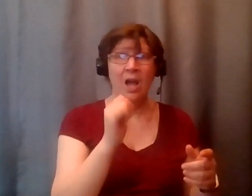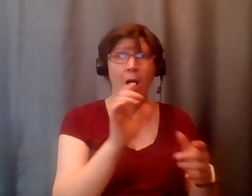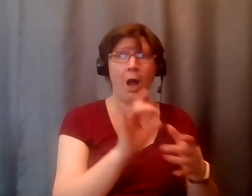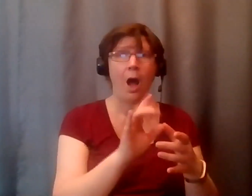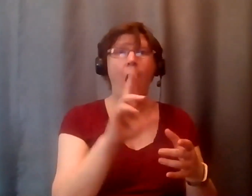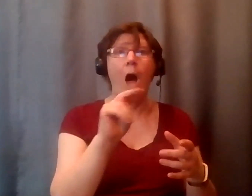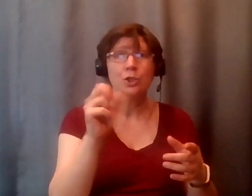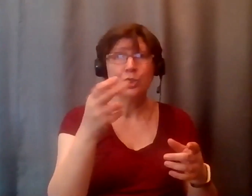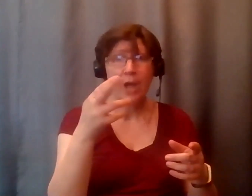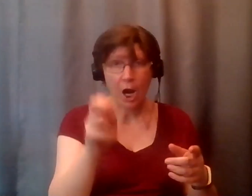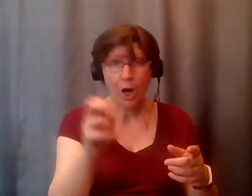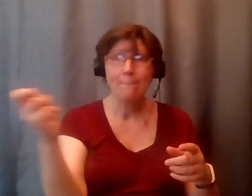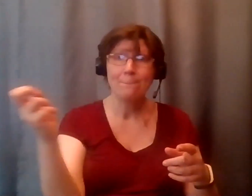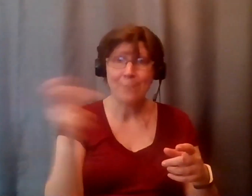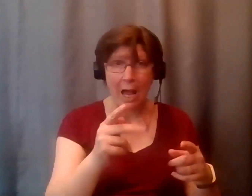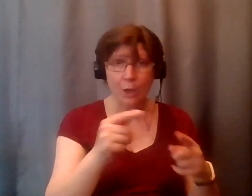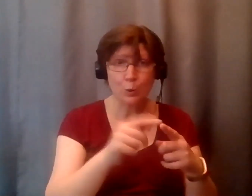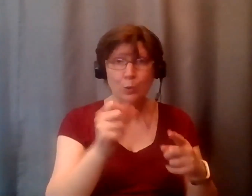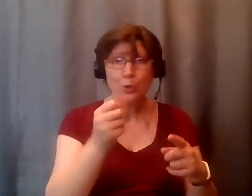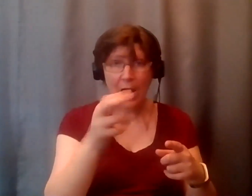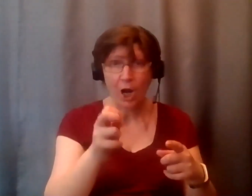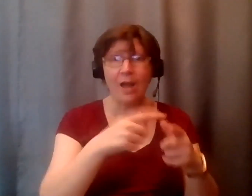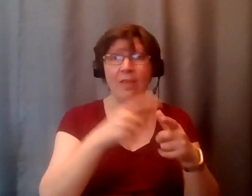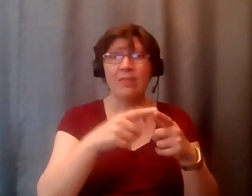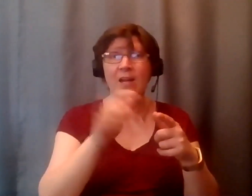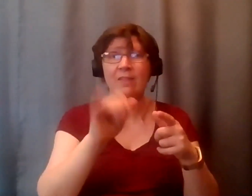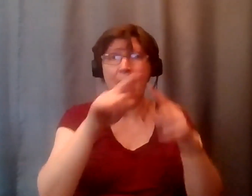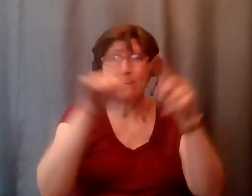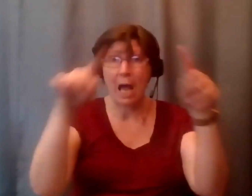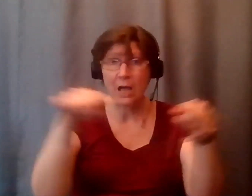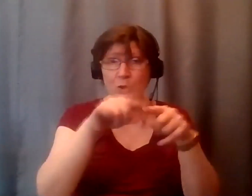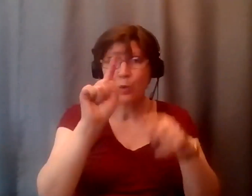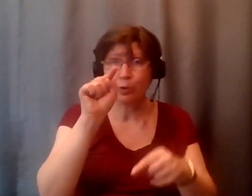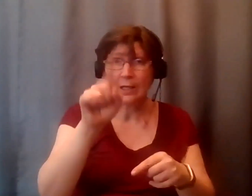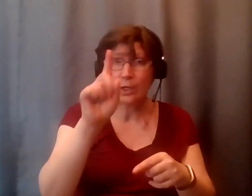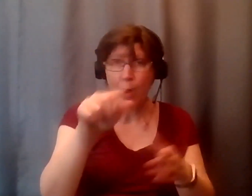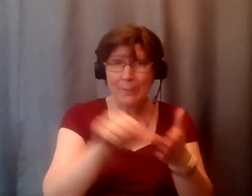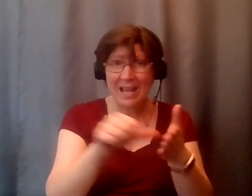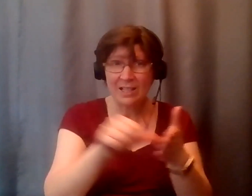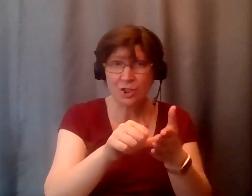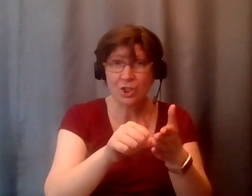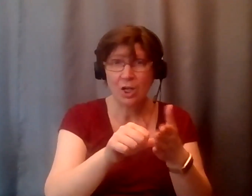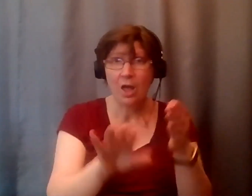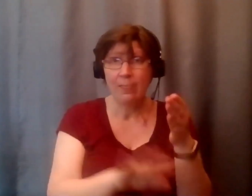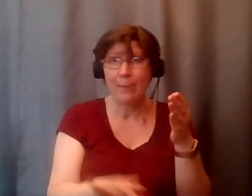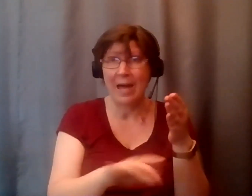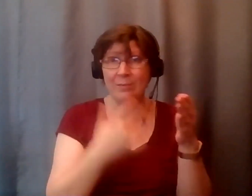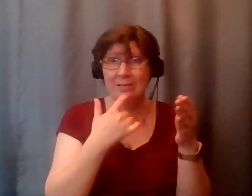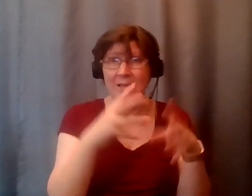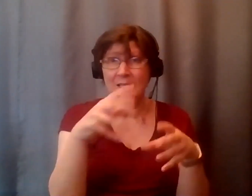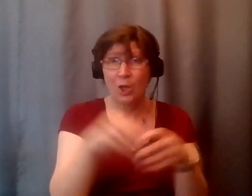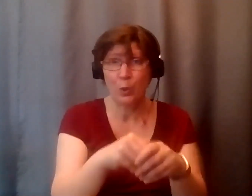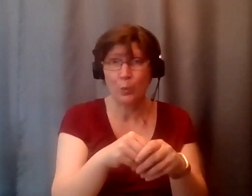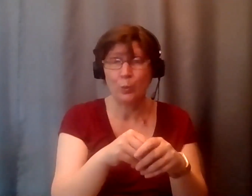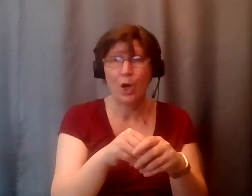to sharing, you mean? Yep, and then in that box where you click which page, on the bottom it says include